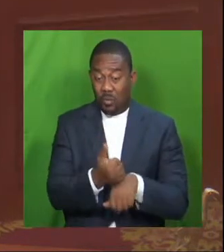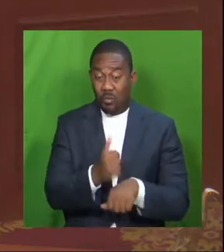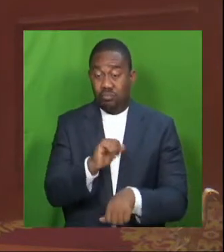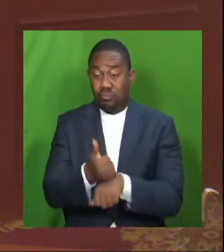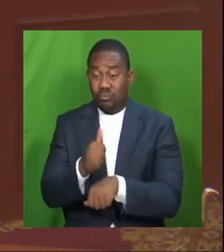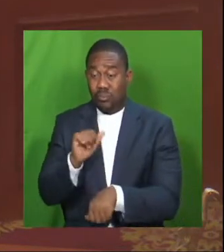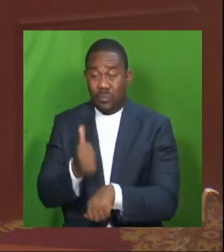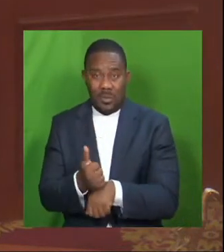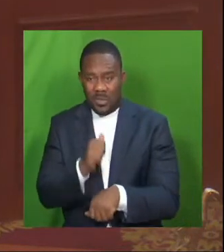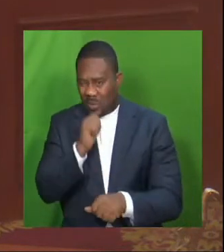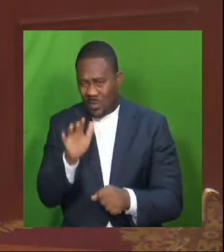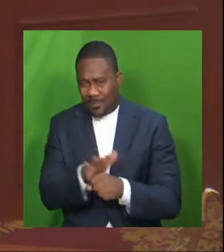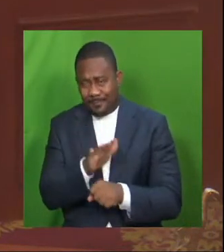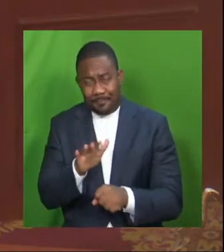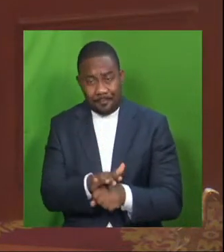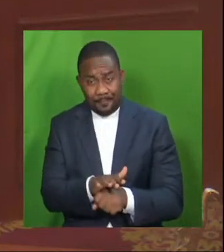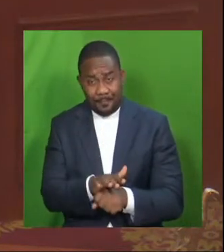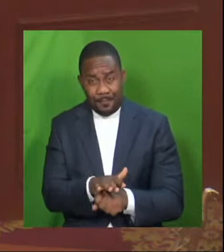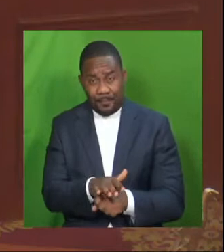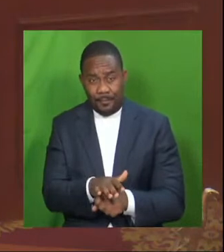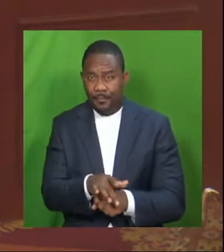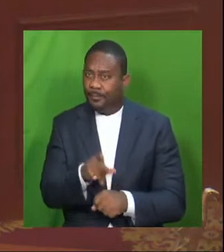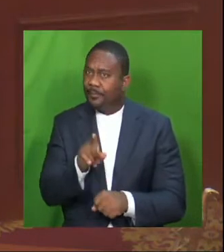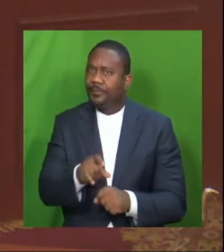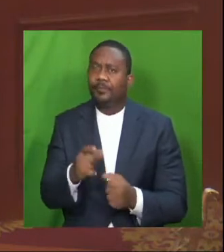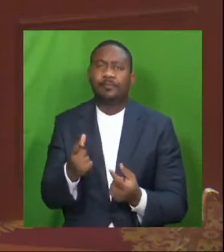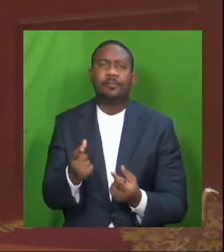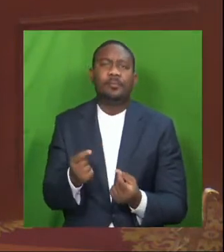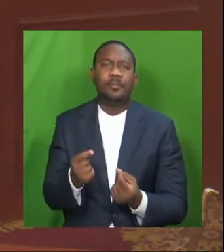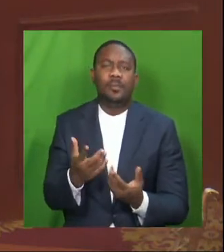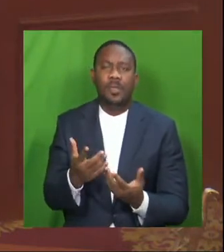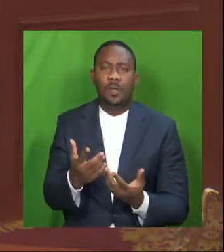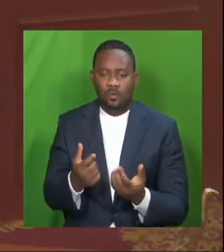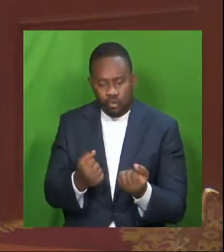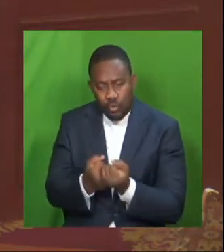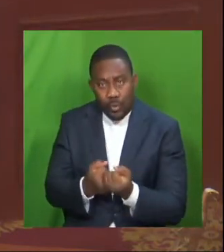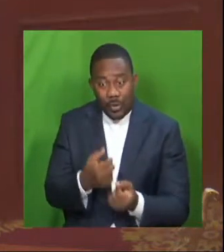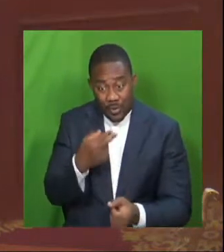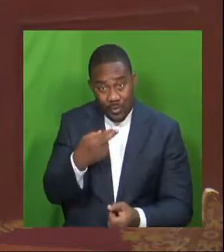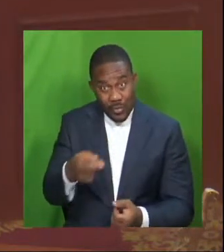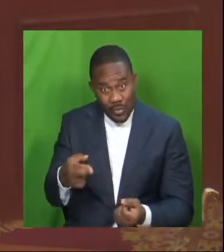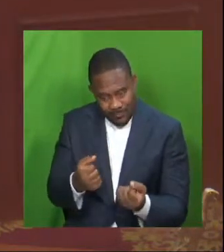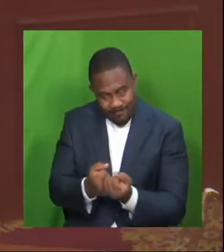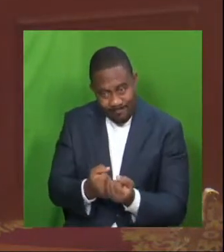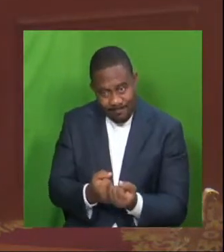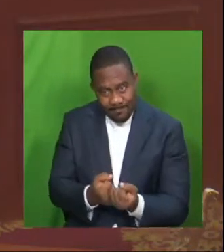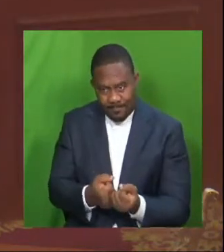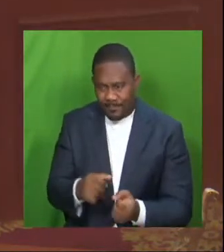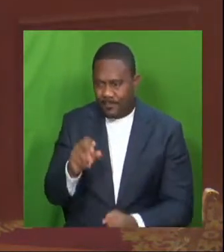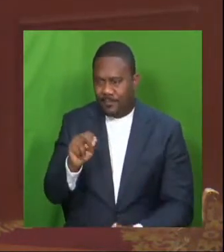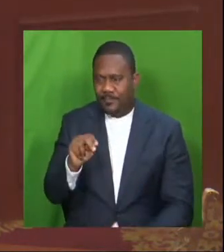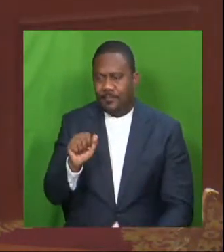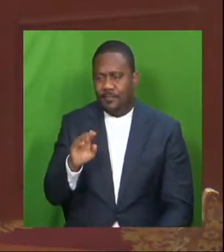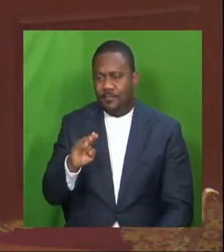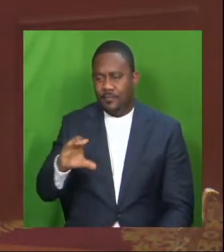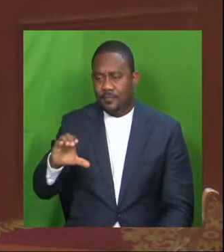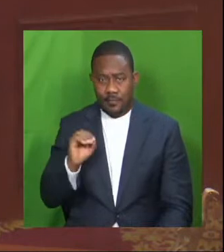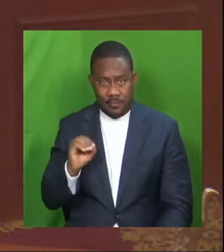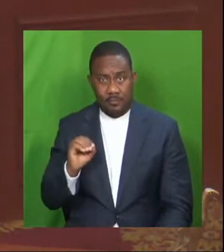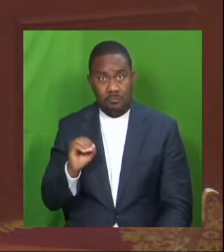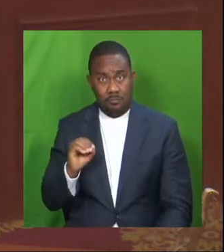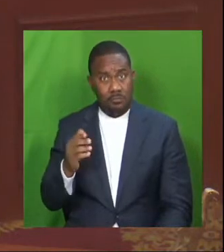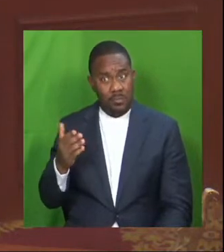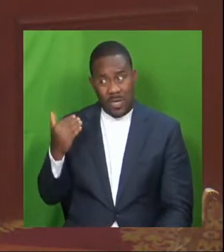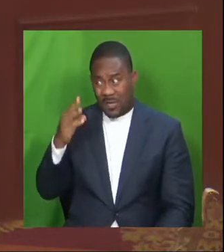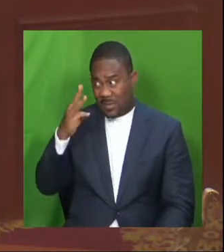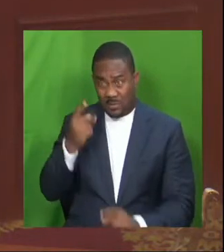was about adequately resourcing those bureaucracies. Today, NAPCO trainees have not been paid in the last